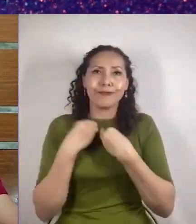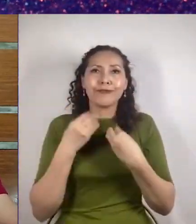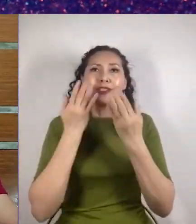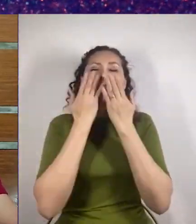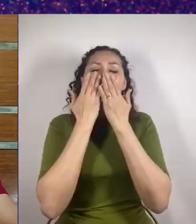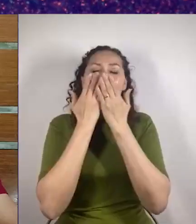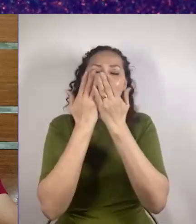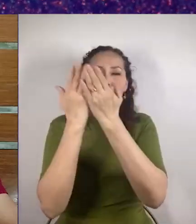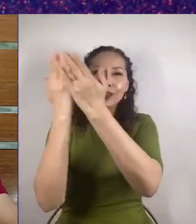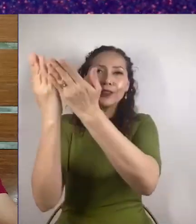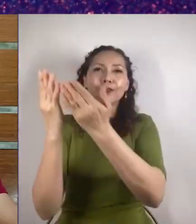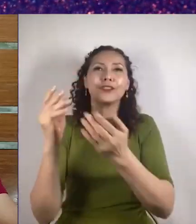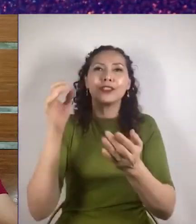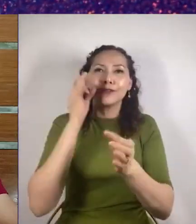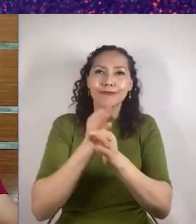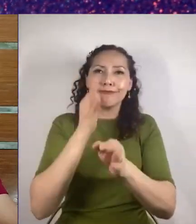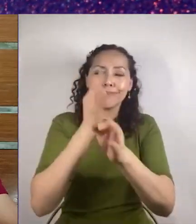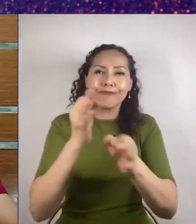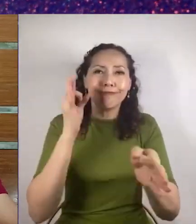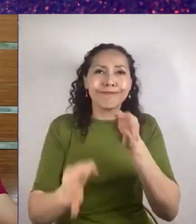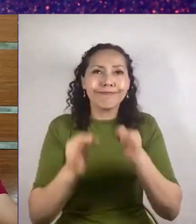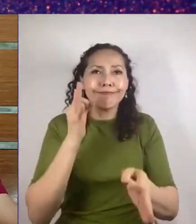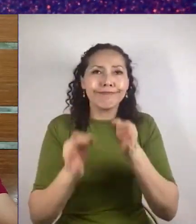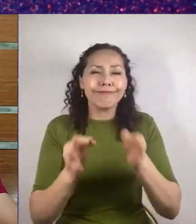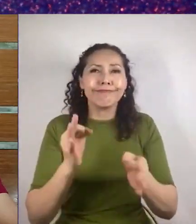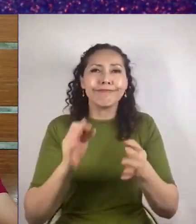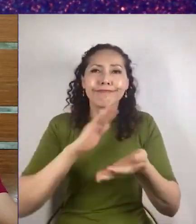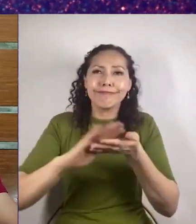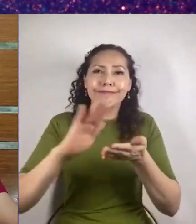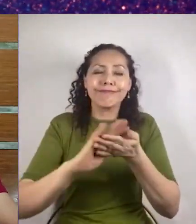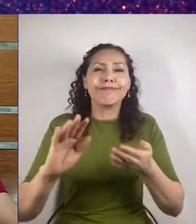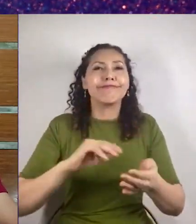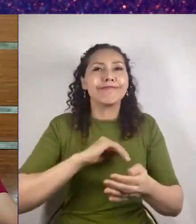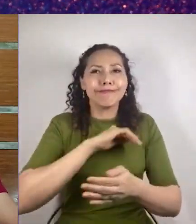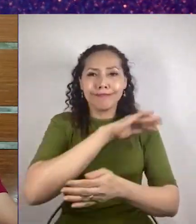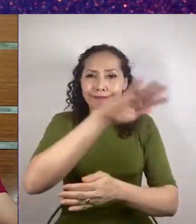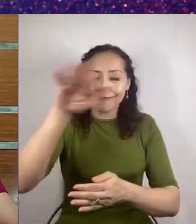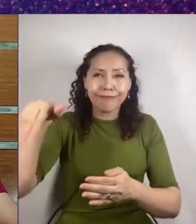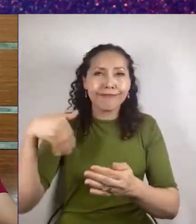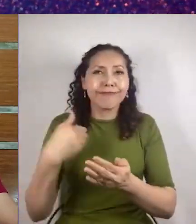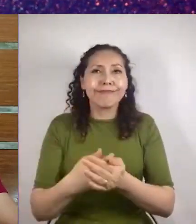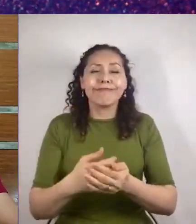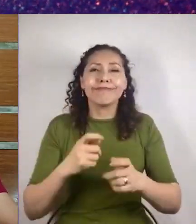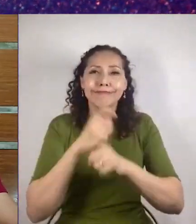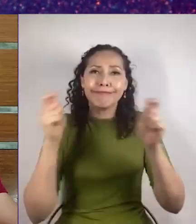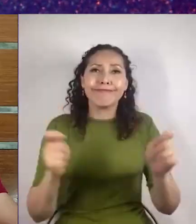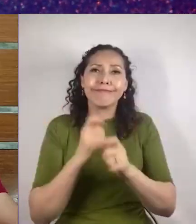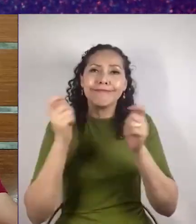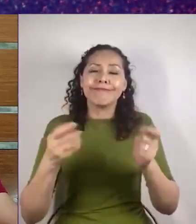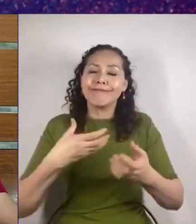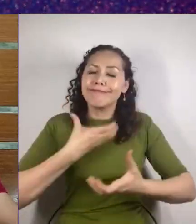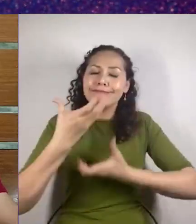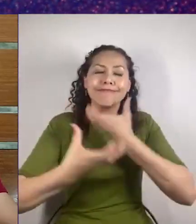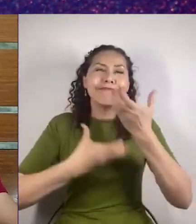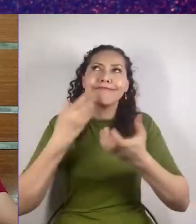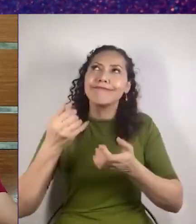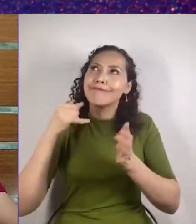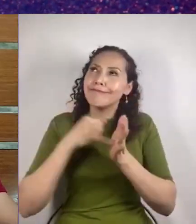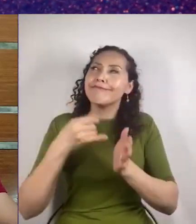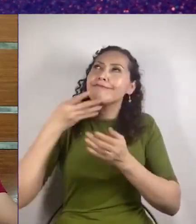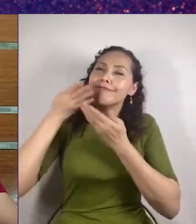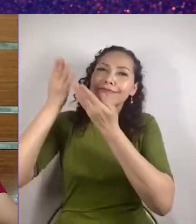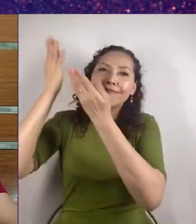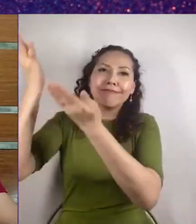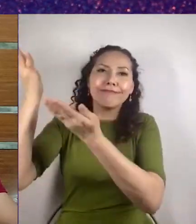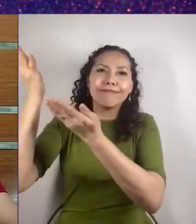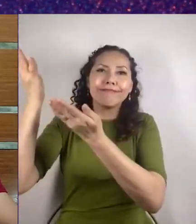you. Father, we humbly lift up our utmost adoration through our songs of